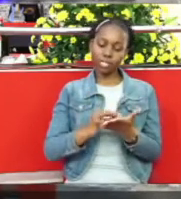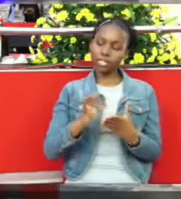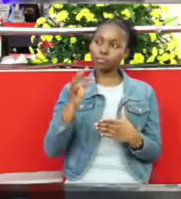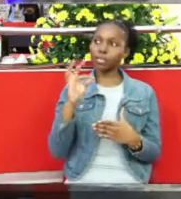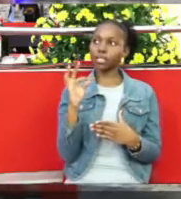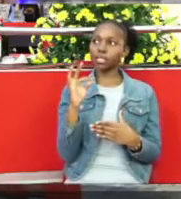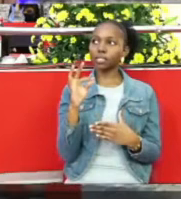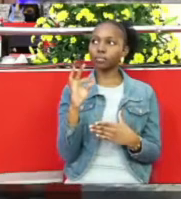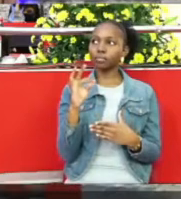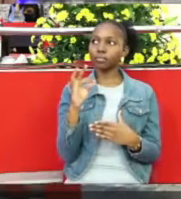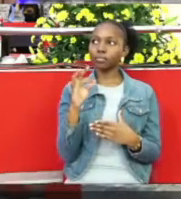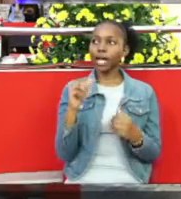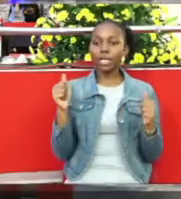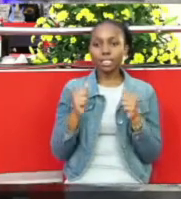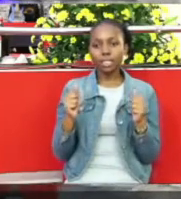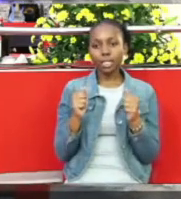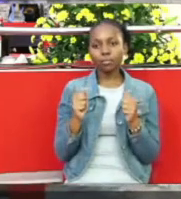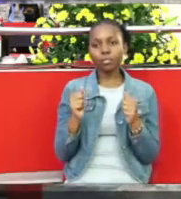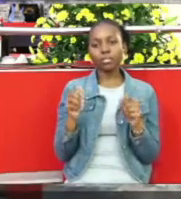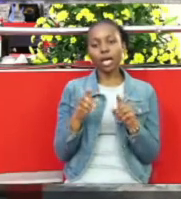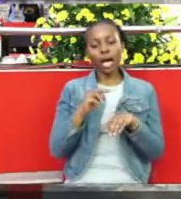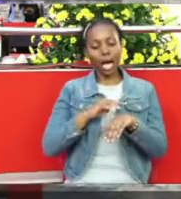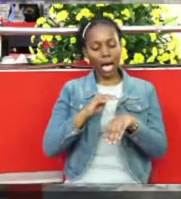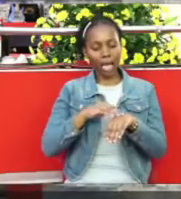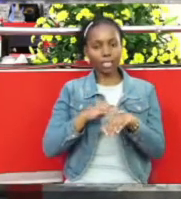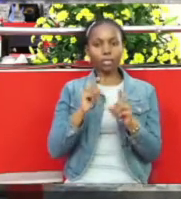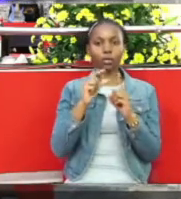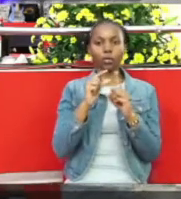trembles at my word. Amen.